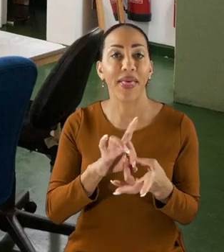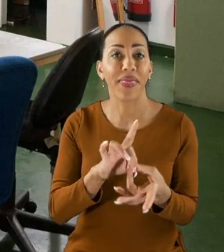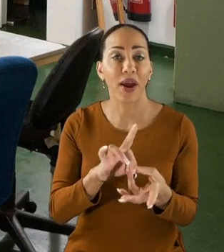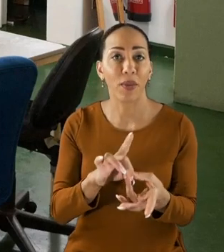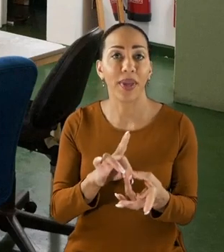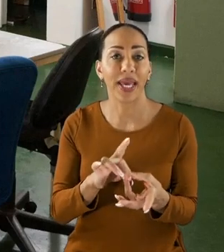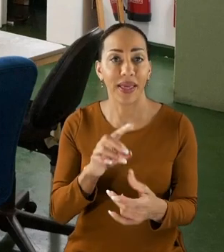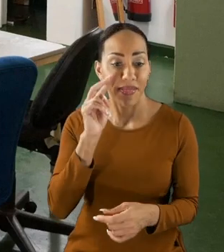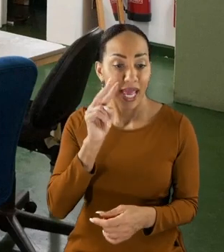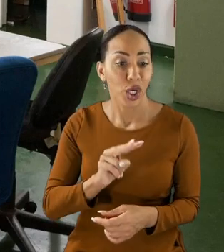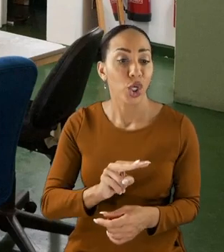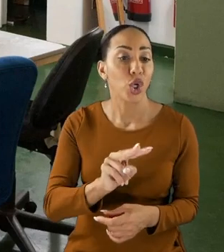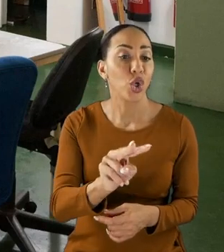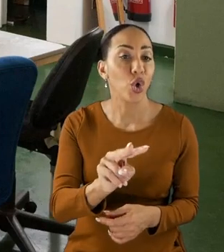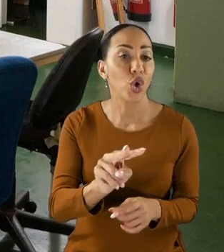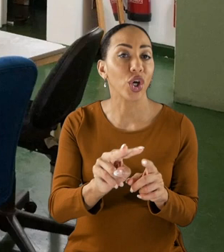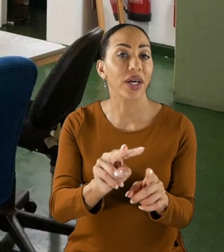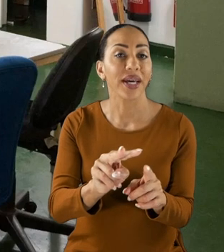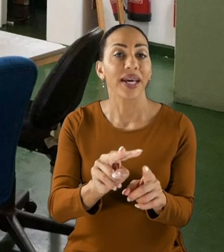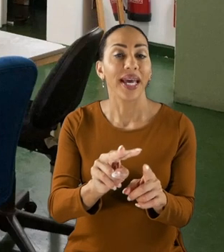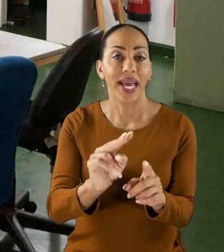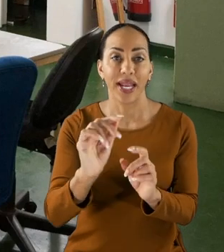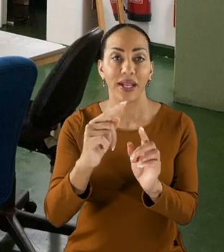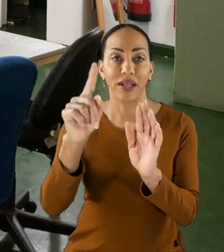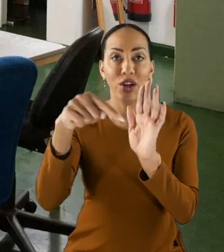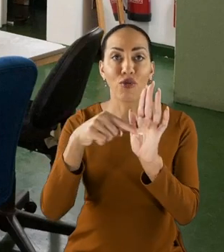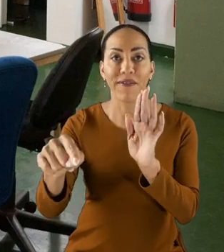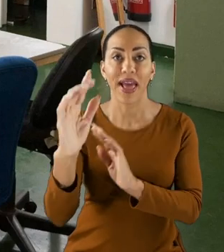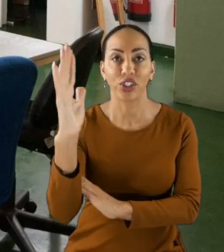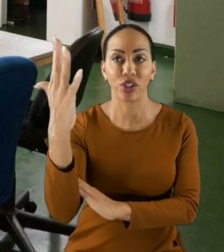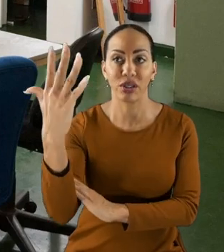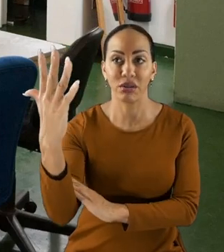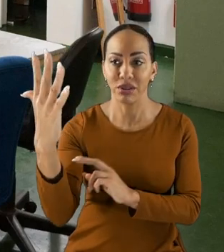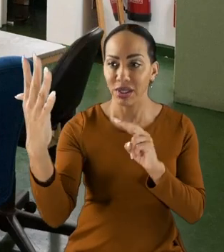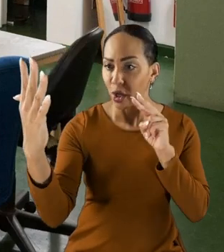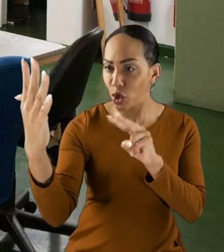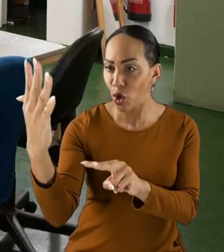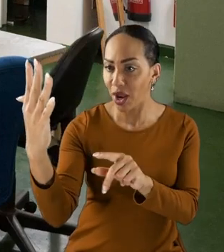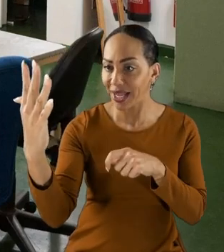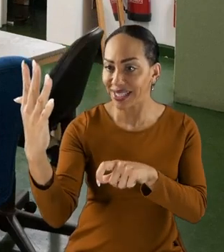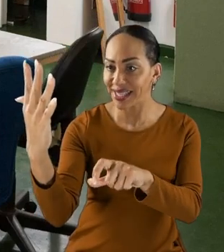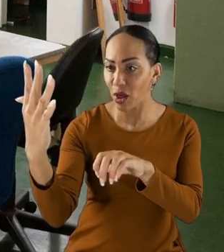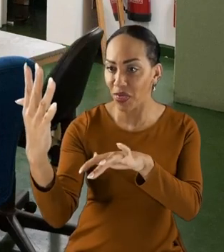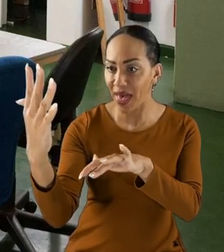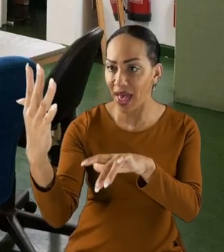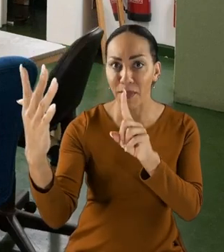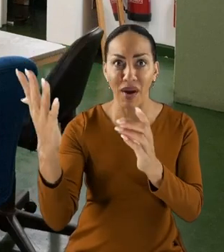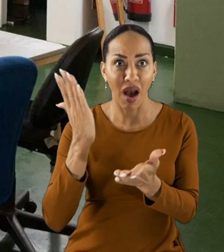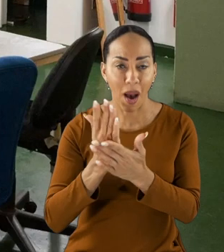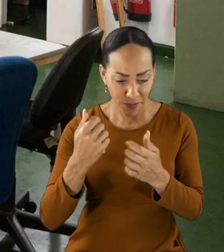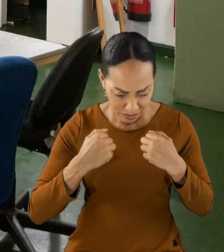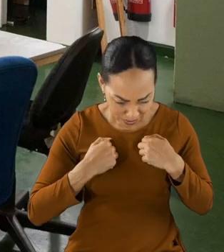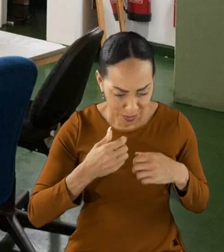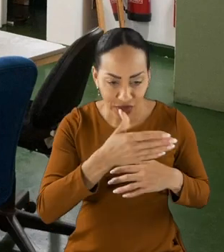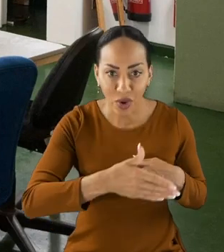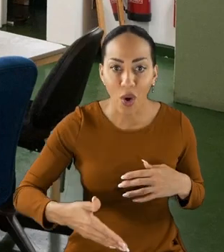it was still there. And that there's something very interesting about this technology as prosthetic, but also as how it can change the